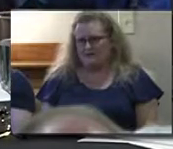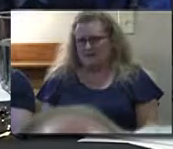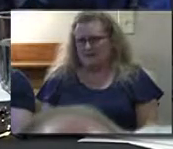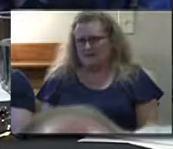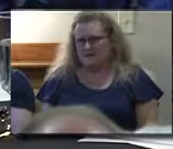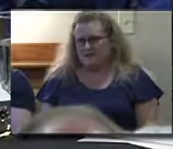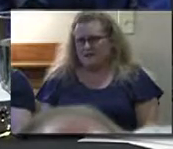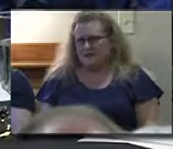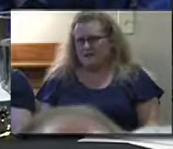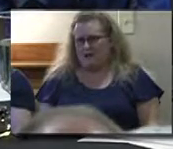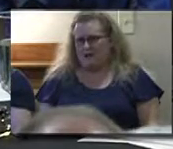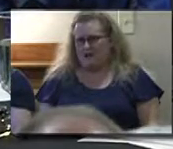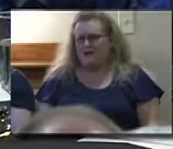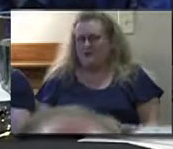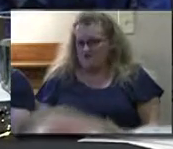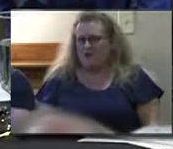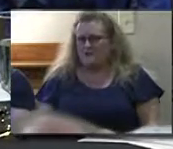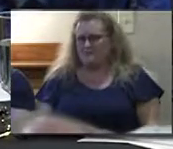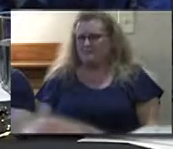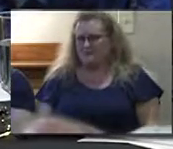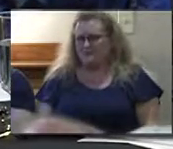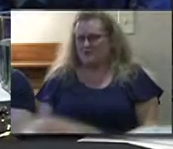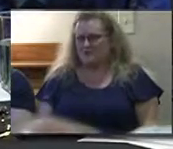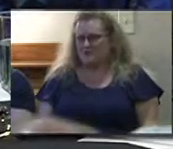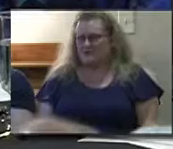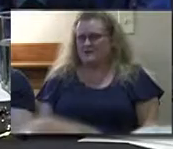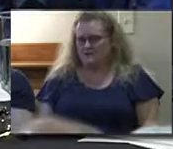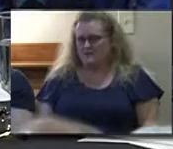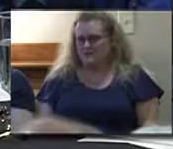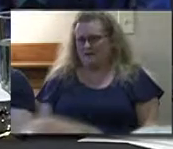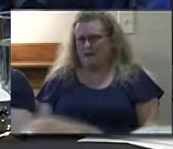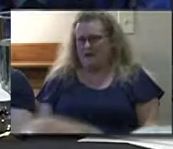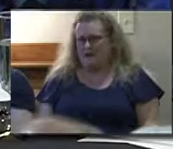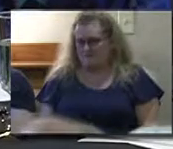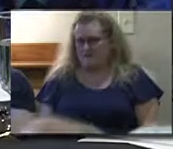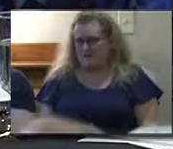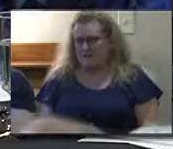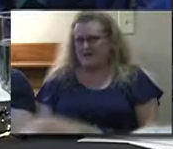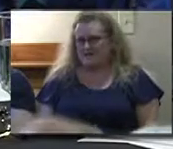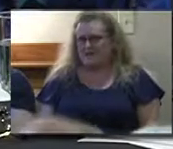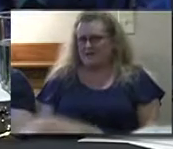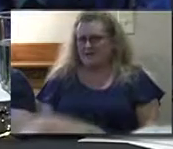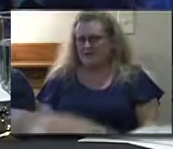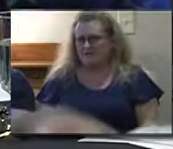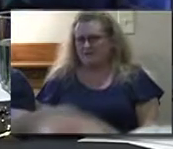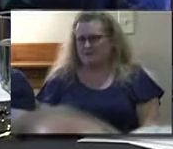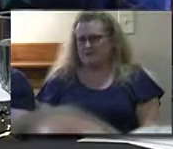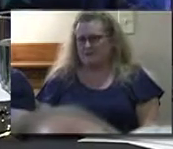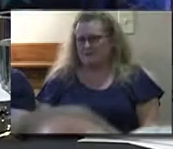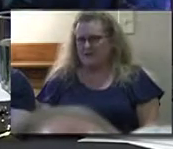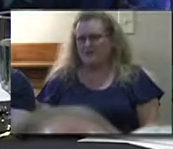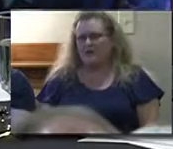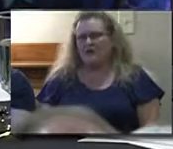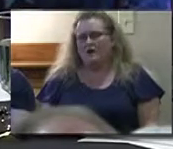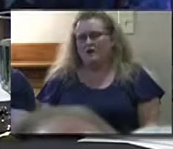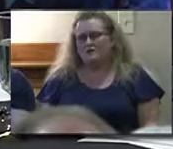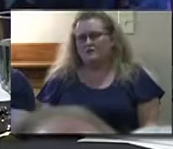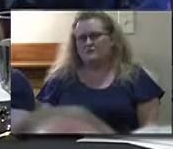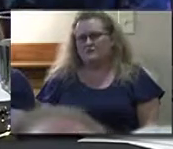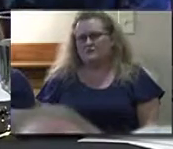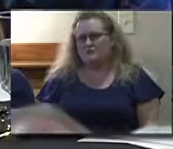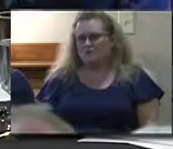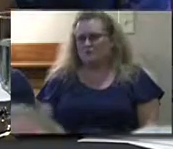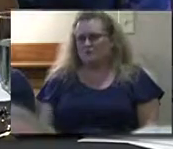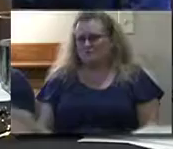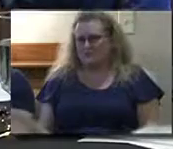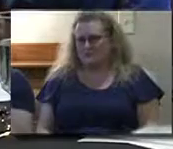PhD studies. I mean, I started my PhD studies quickly while I was learning ASL and English at the same time. Also,